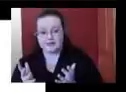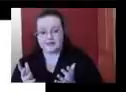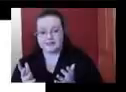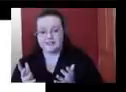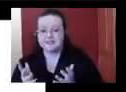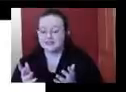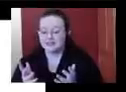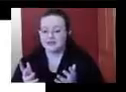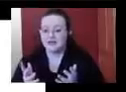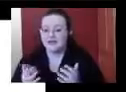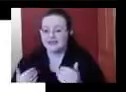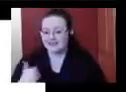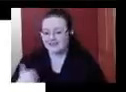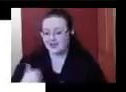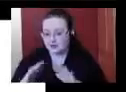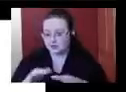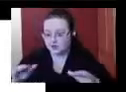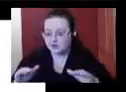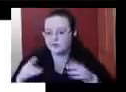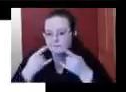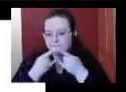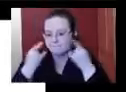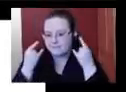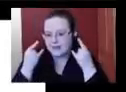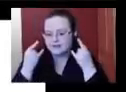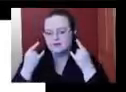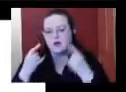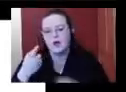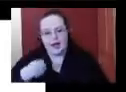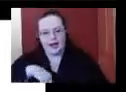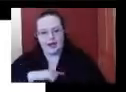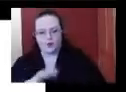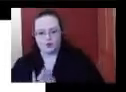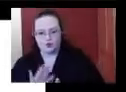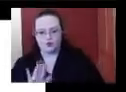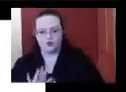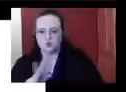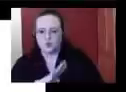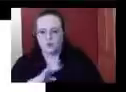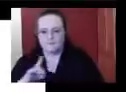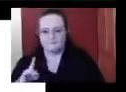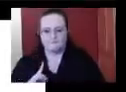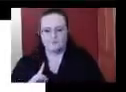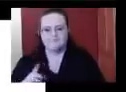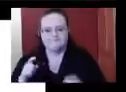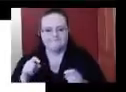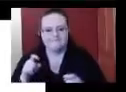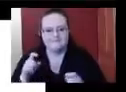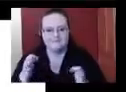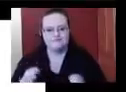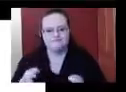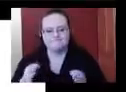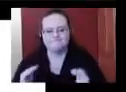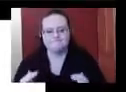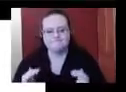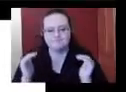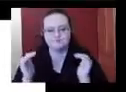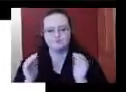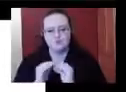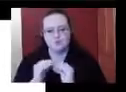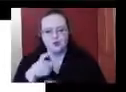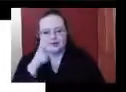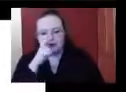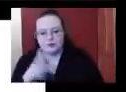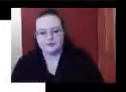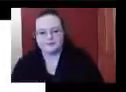going above and beyond to ensure our children's safety. On public health recommendations, Halton schools have implemented